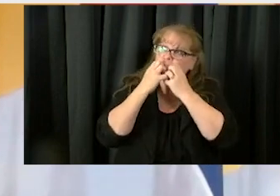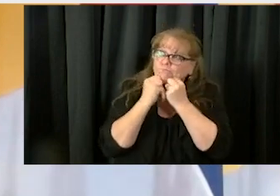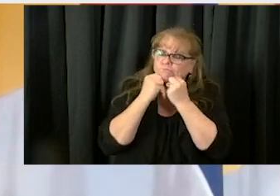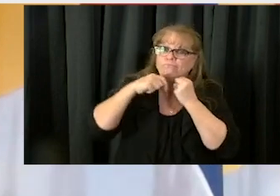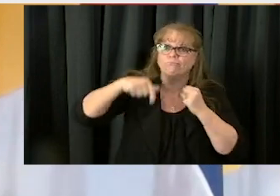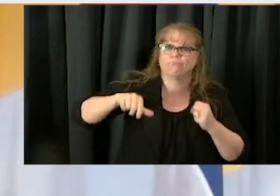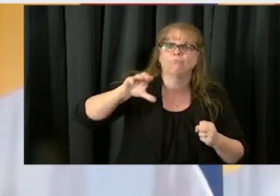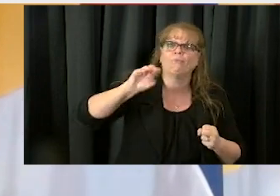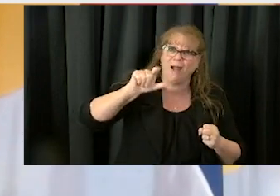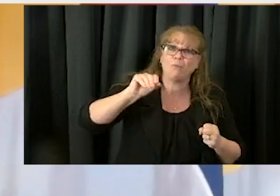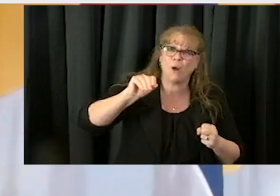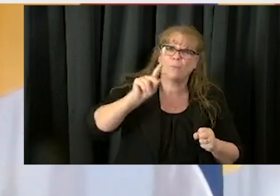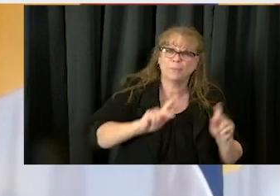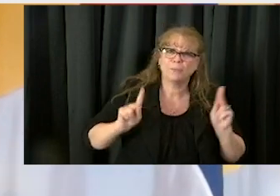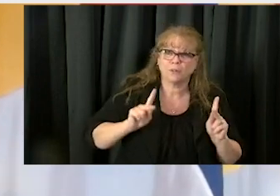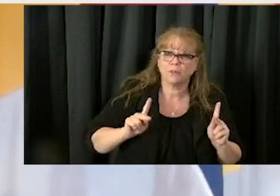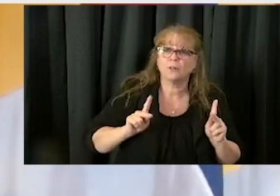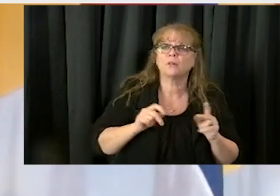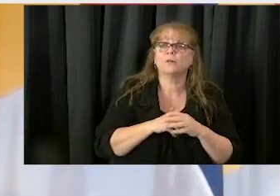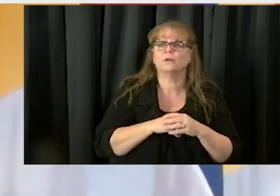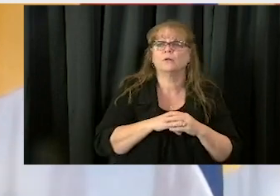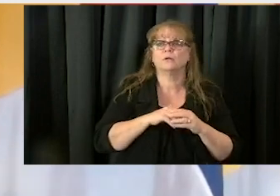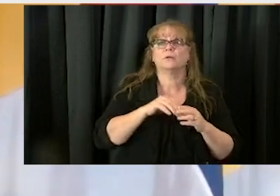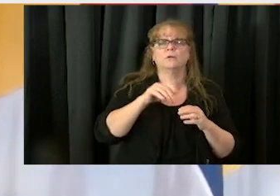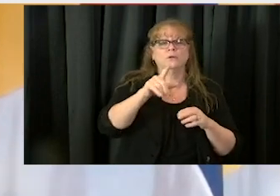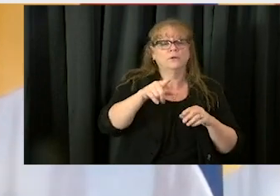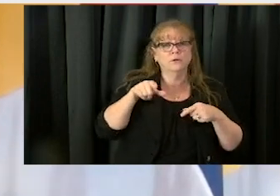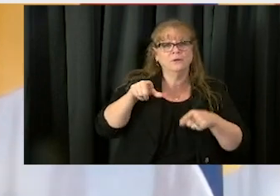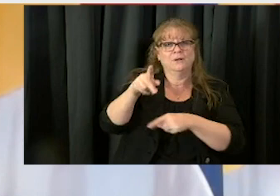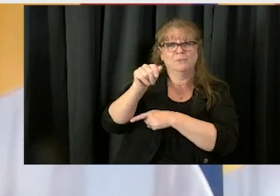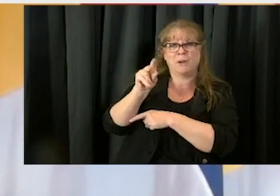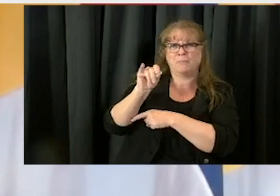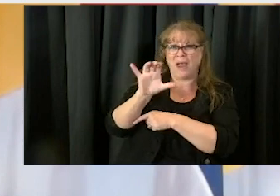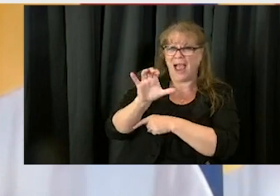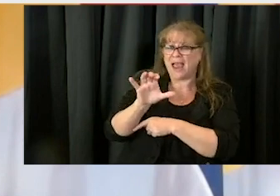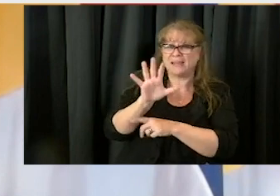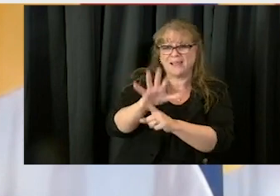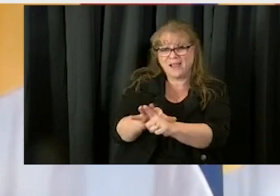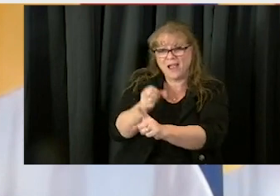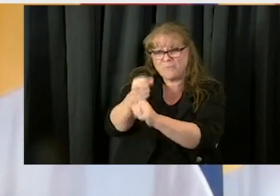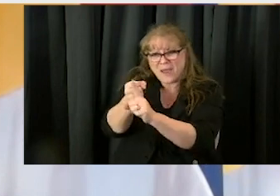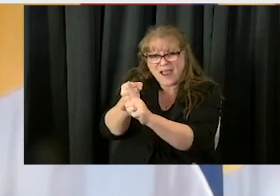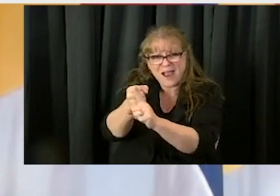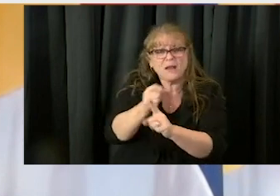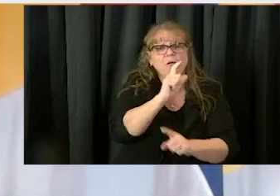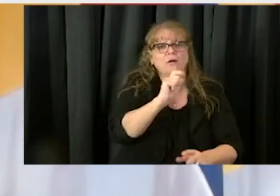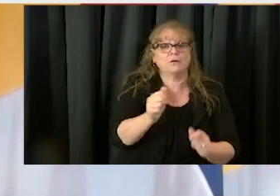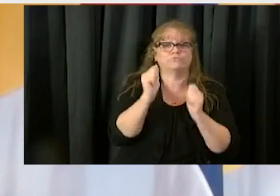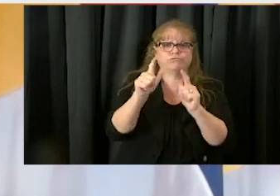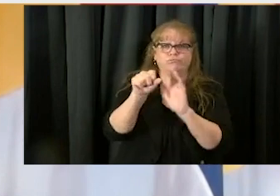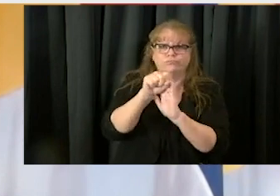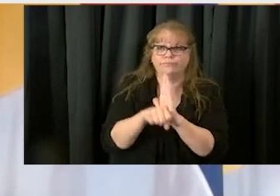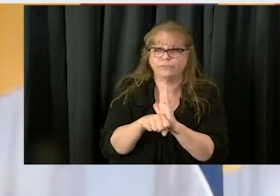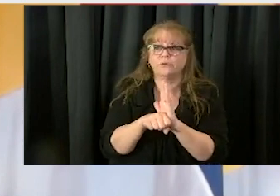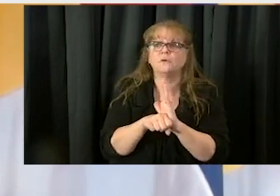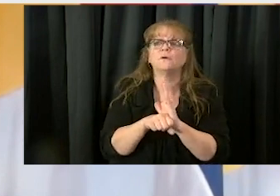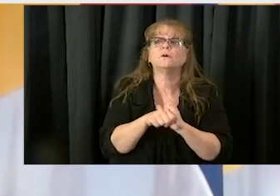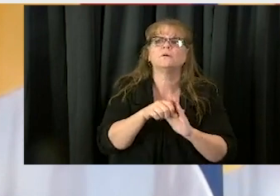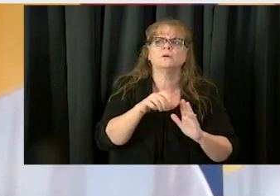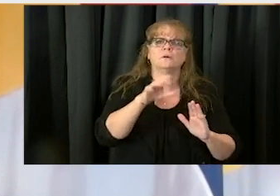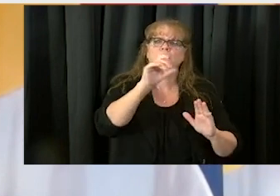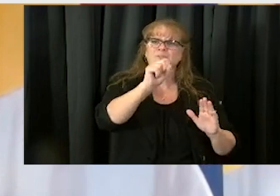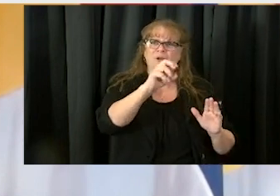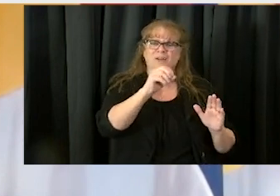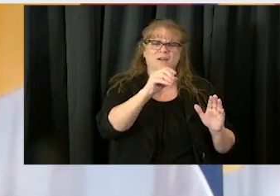first and foremost, it's health. It's the people that have not made it. It's the people that have been hospitalized after a hard fight. They've emerged